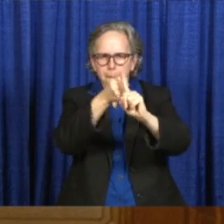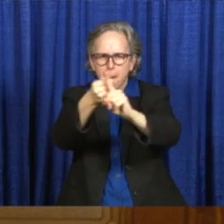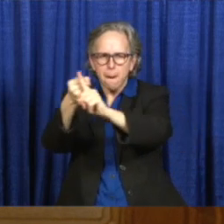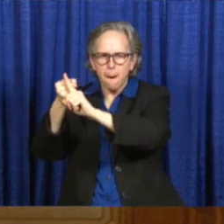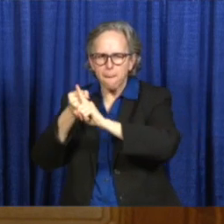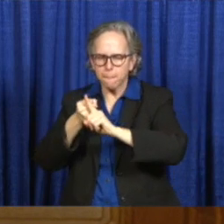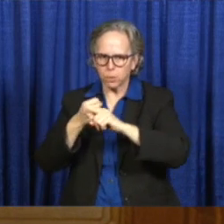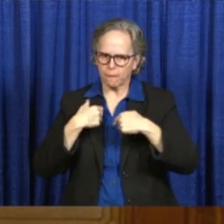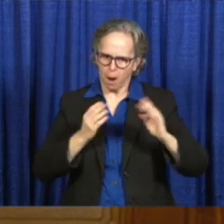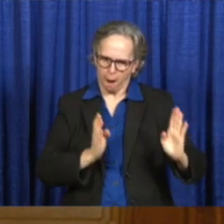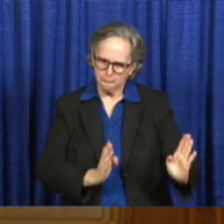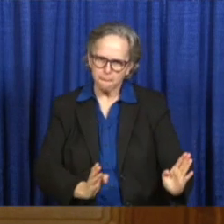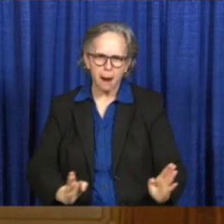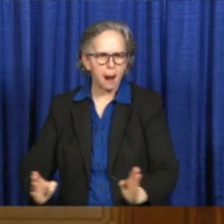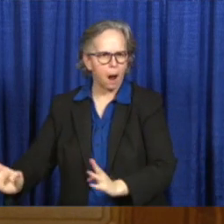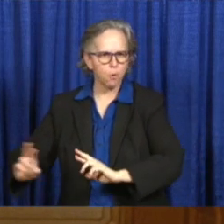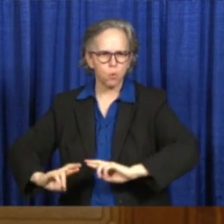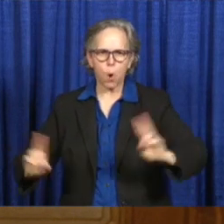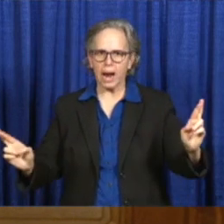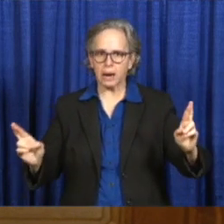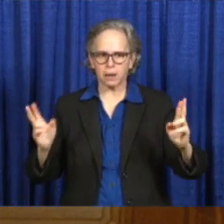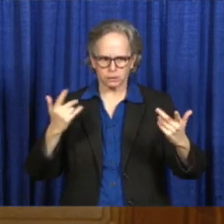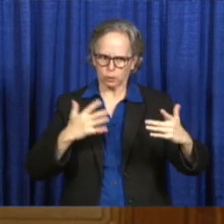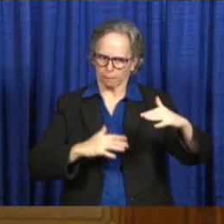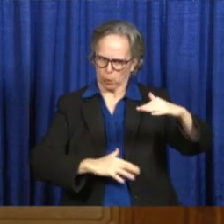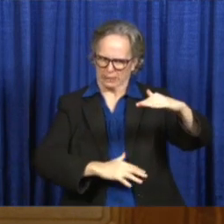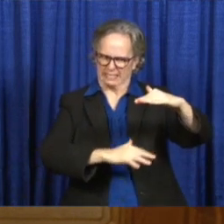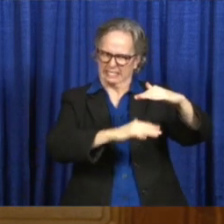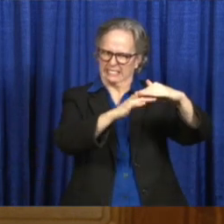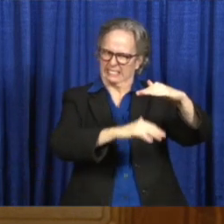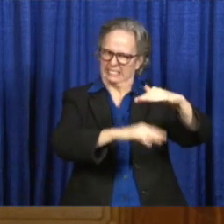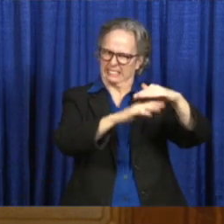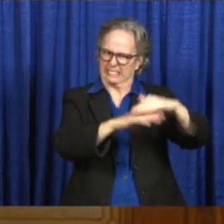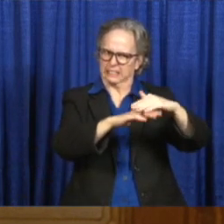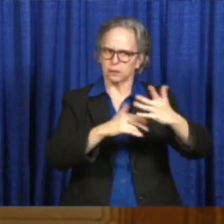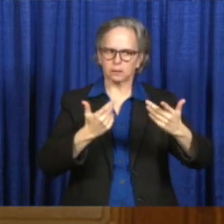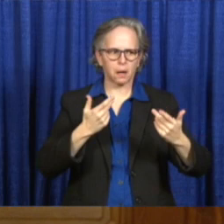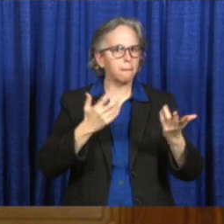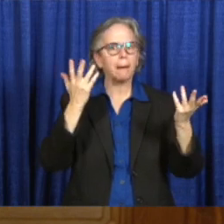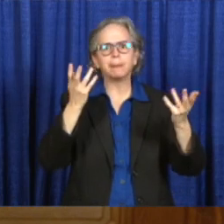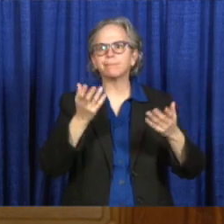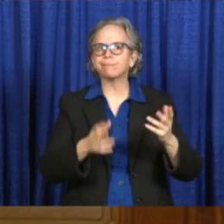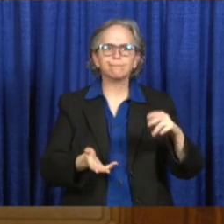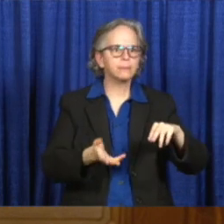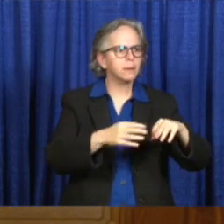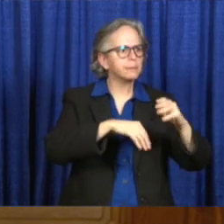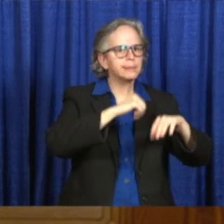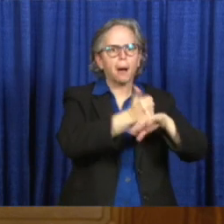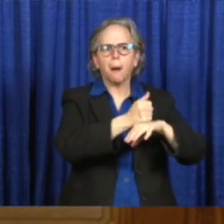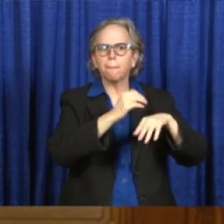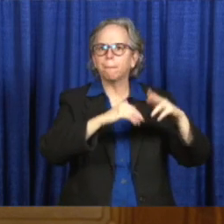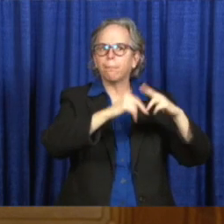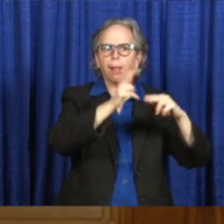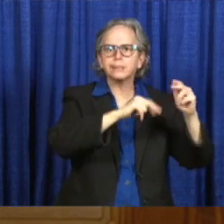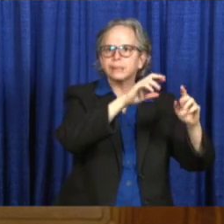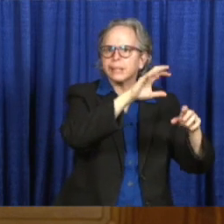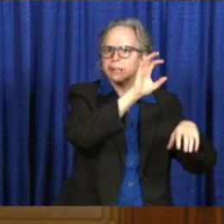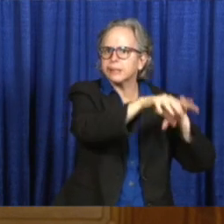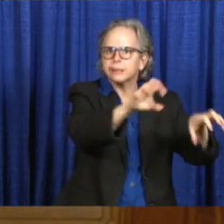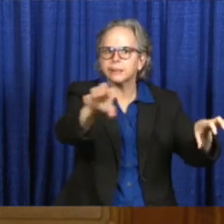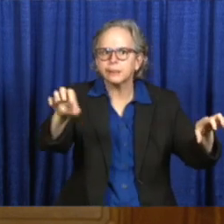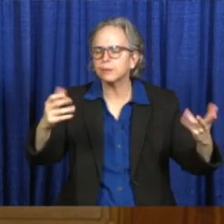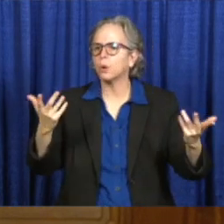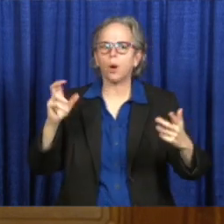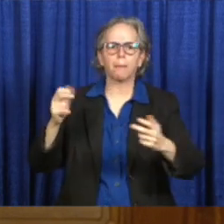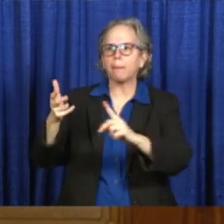also going to are in the process of building out capacity with medical personnel, the same way we're